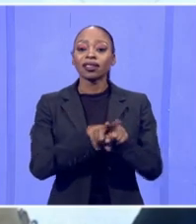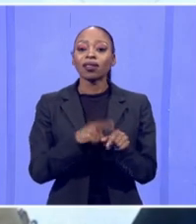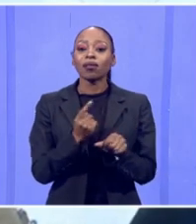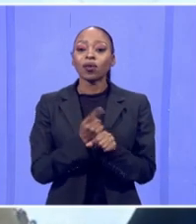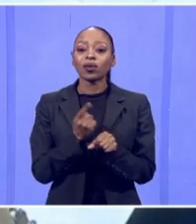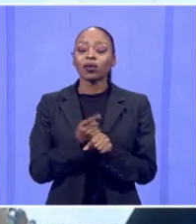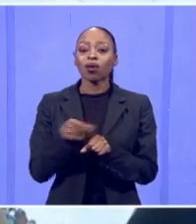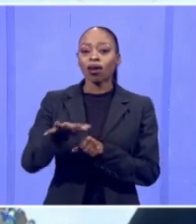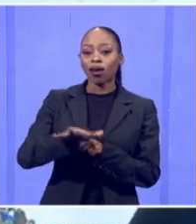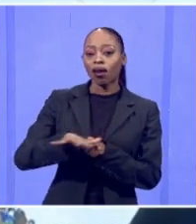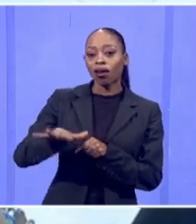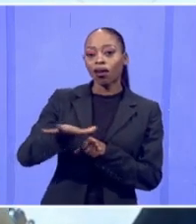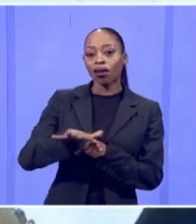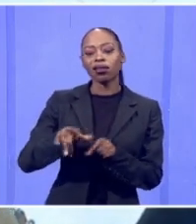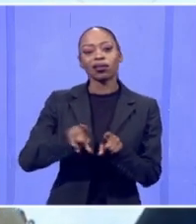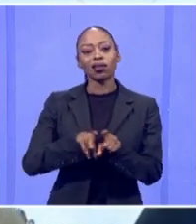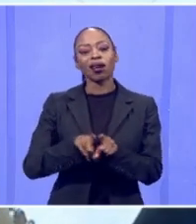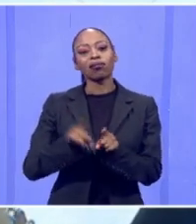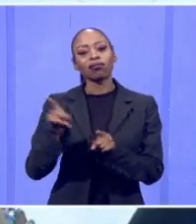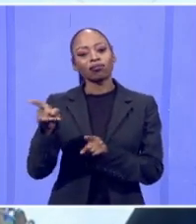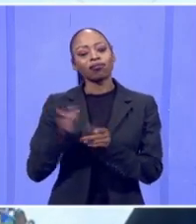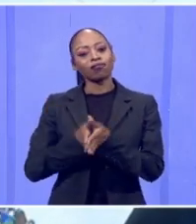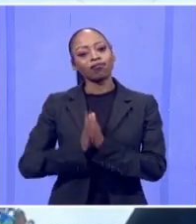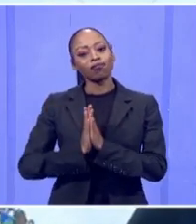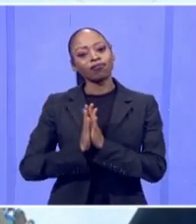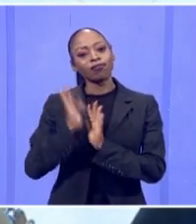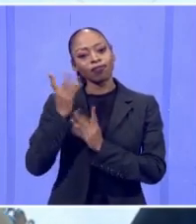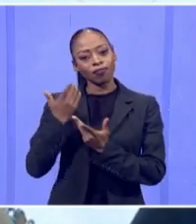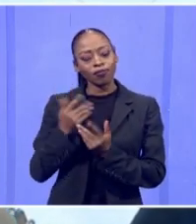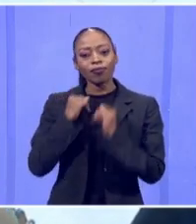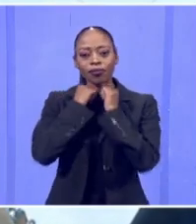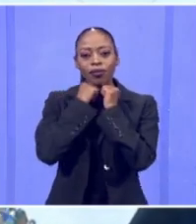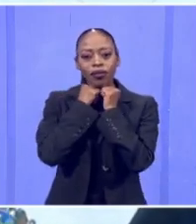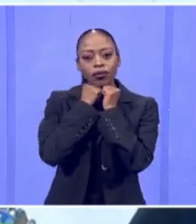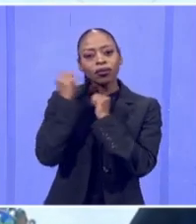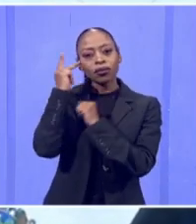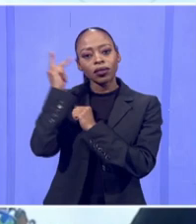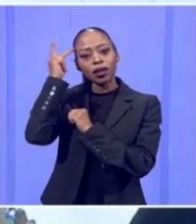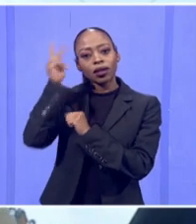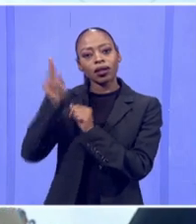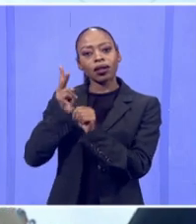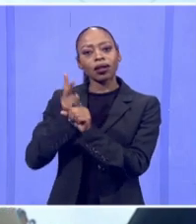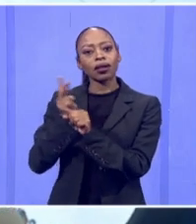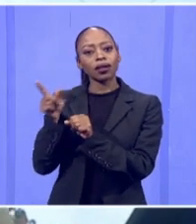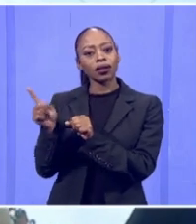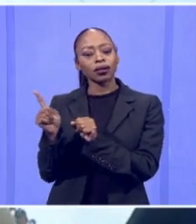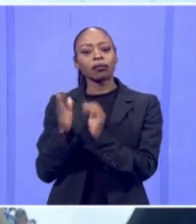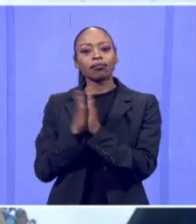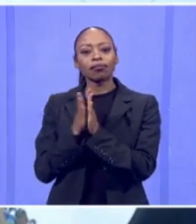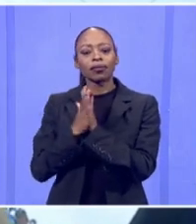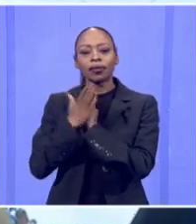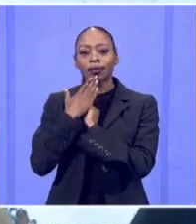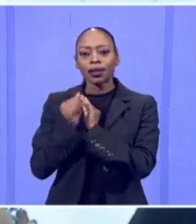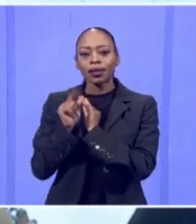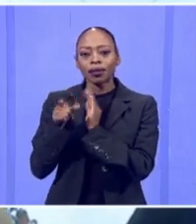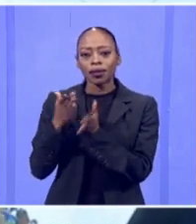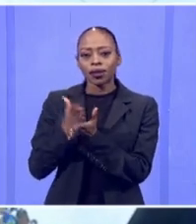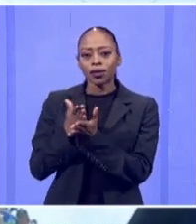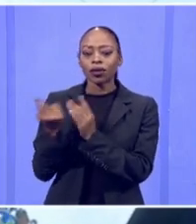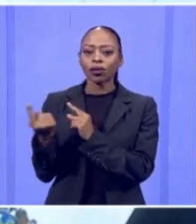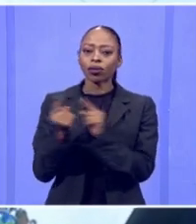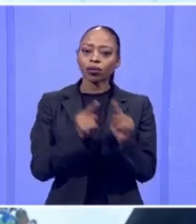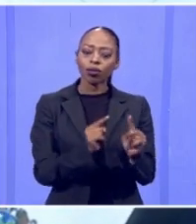on areas like that one, we are appealing to parents again, to communities again, to make sure that they